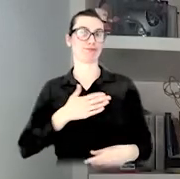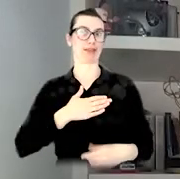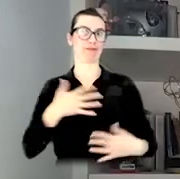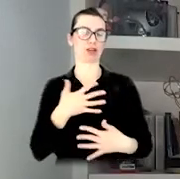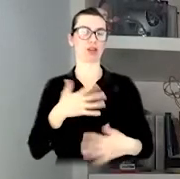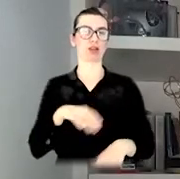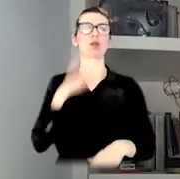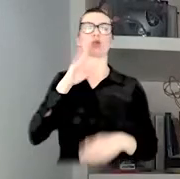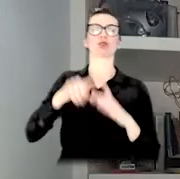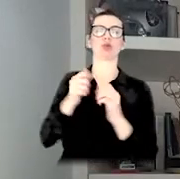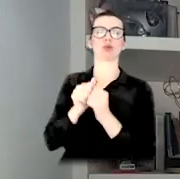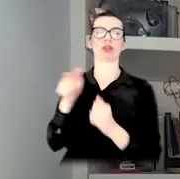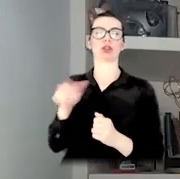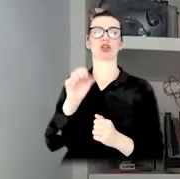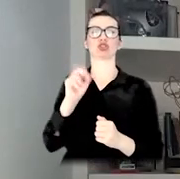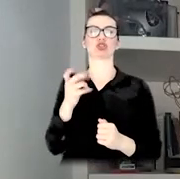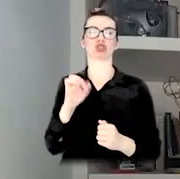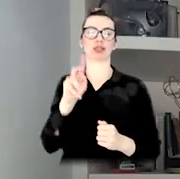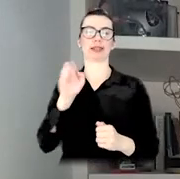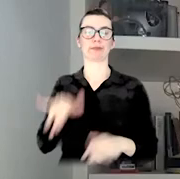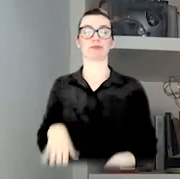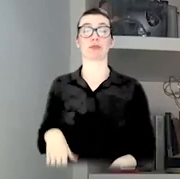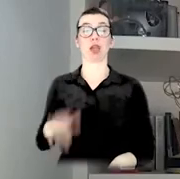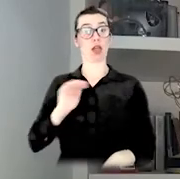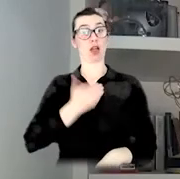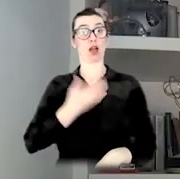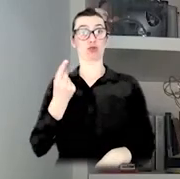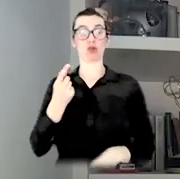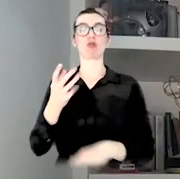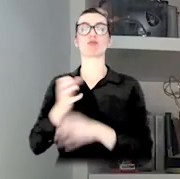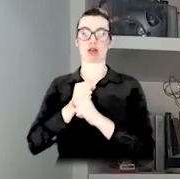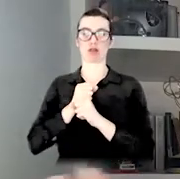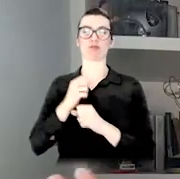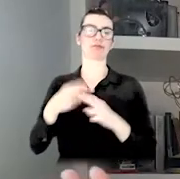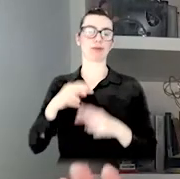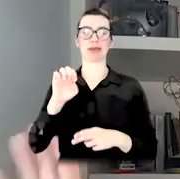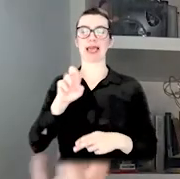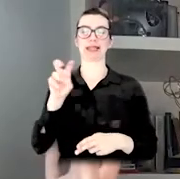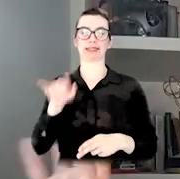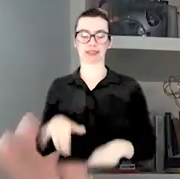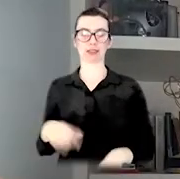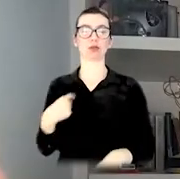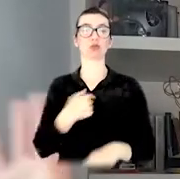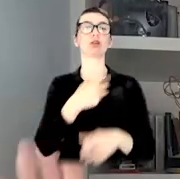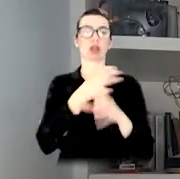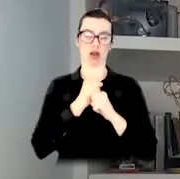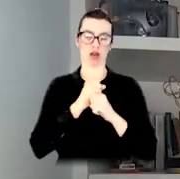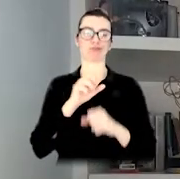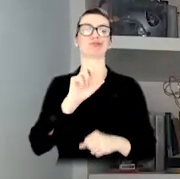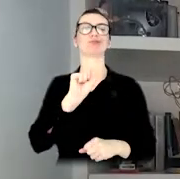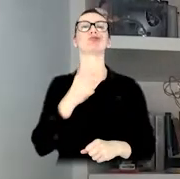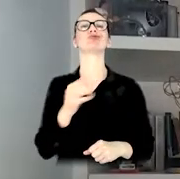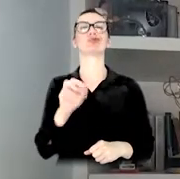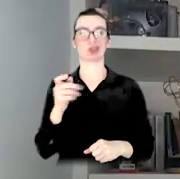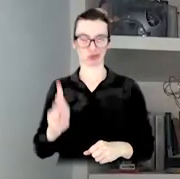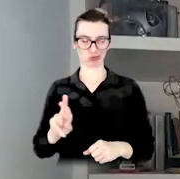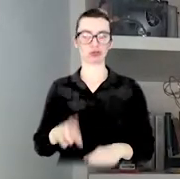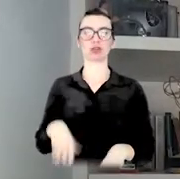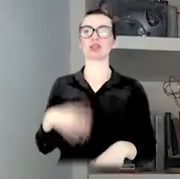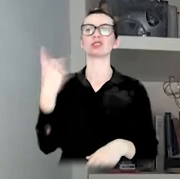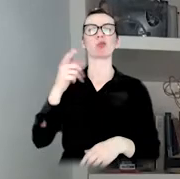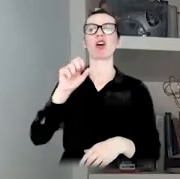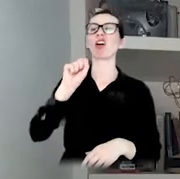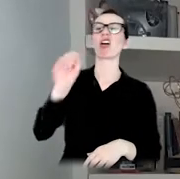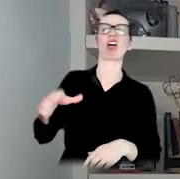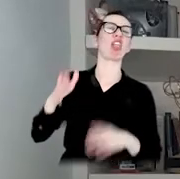we got our dog, Ezzy, we got her at a shelter, and she had been left somewhere in Cloverdale, found on the